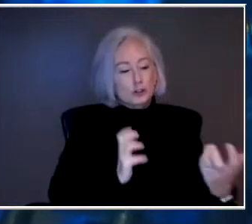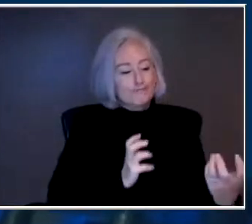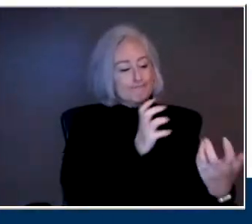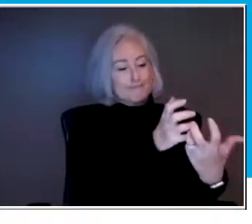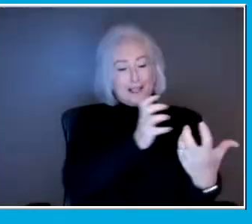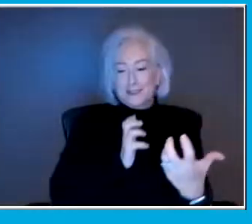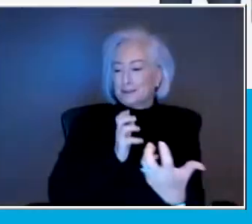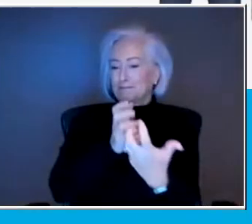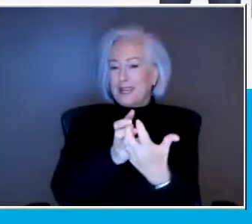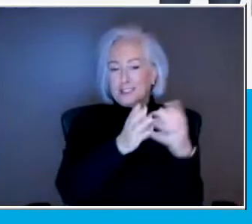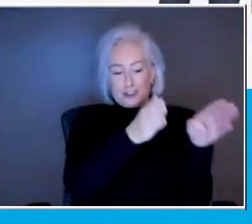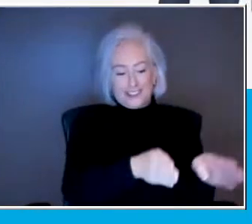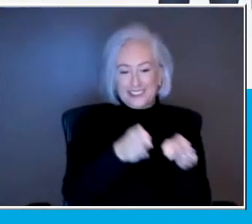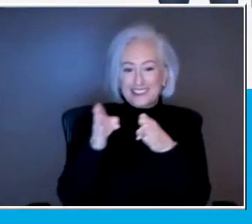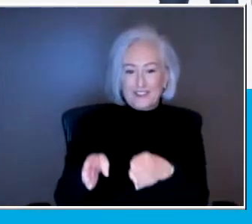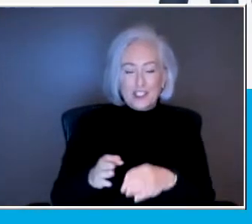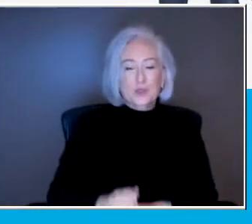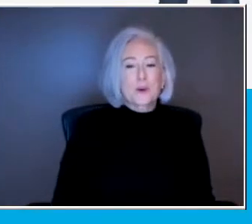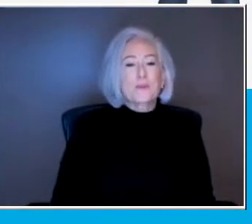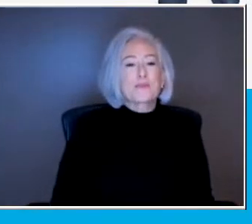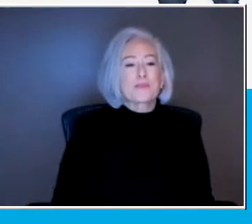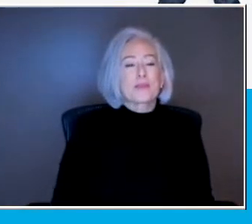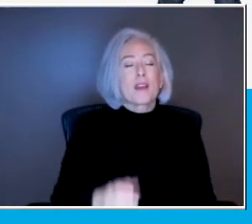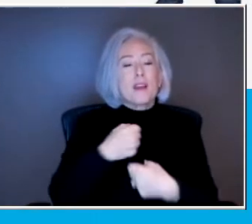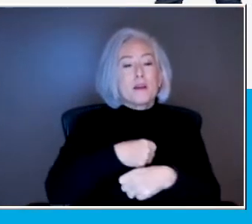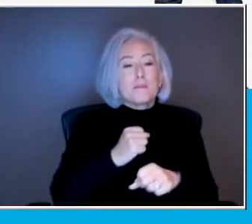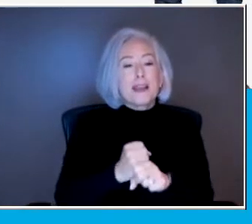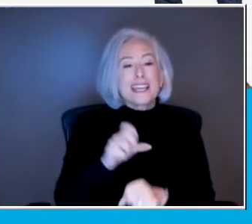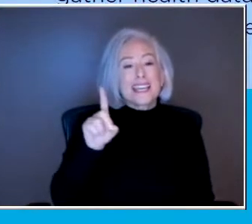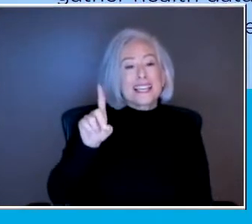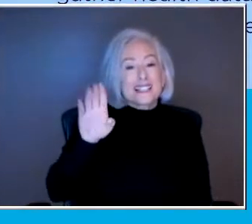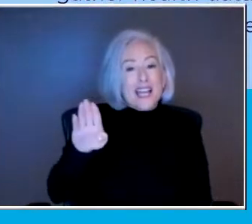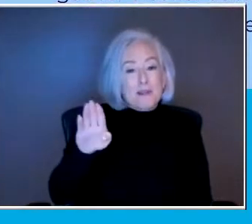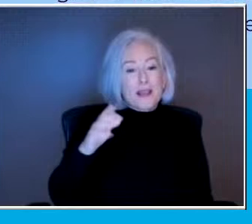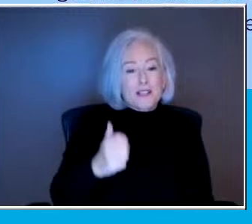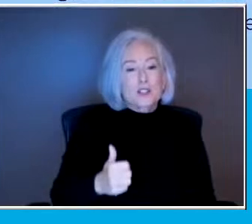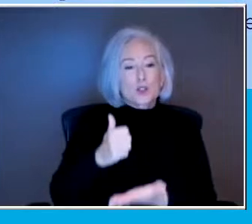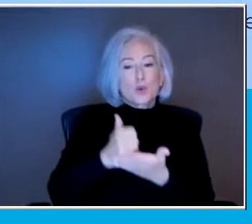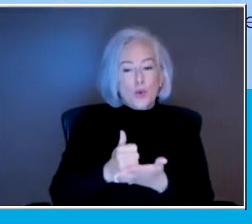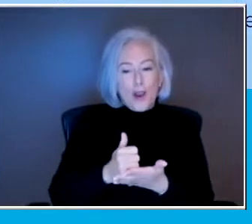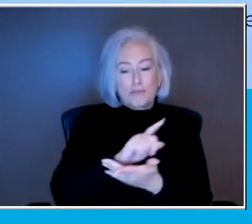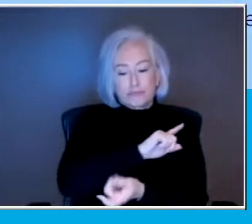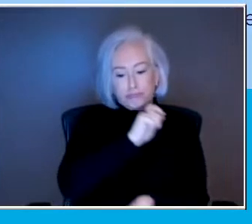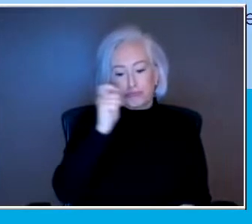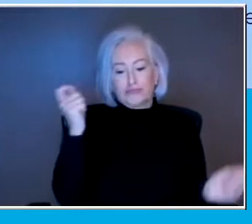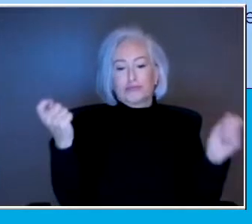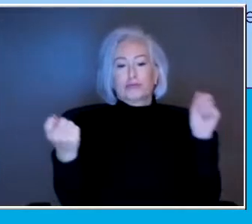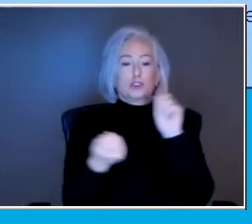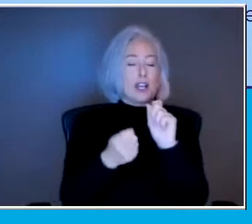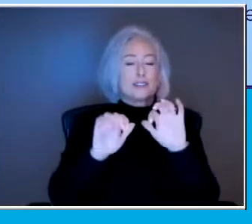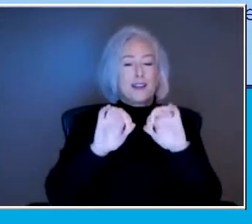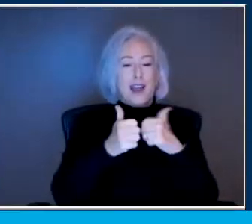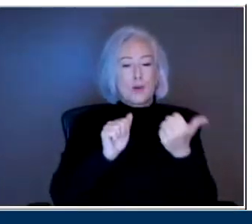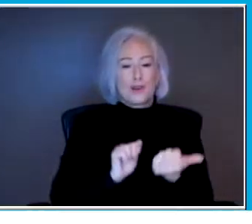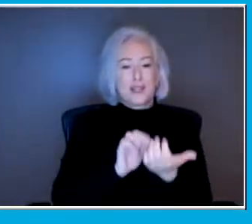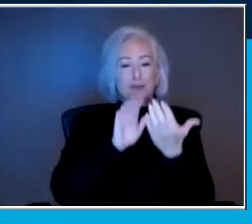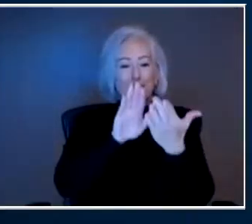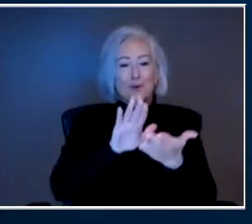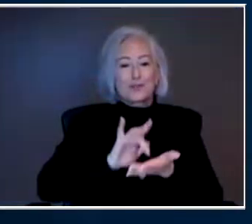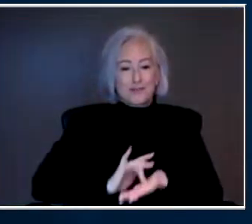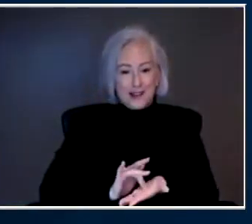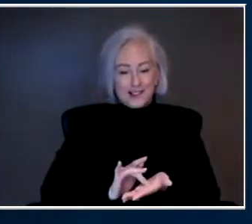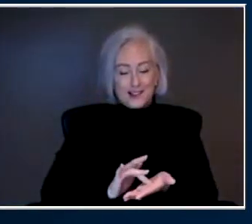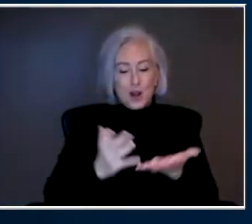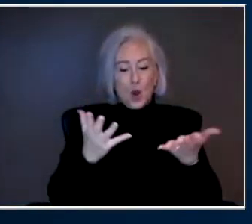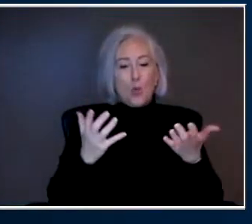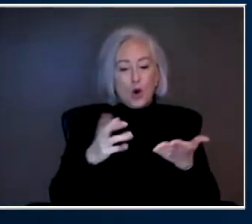Dr. Stites, creating a database that can shape the future of medicine, what the All of Us research program wants from you.